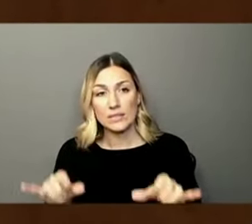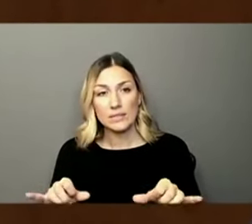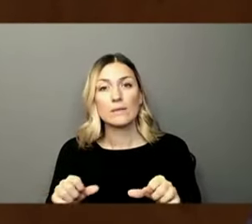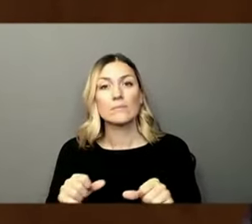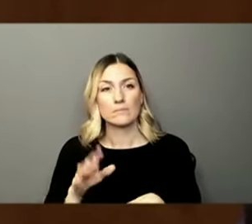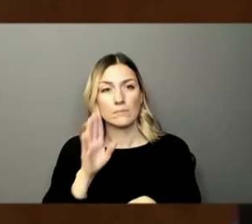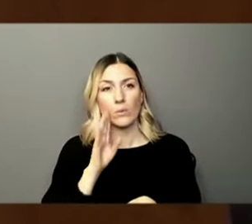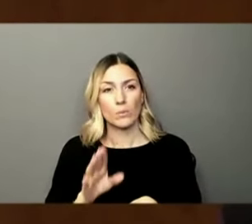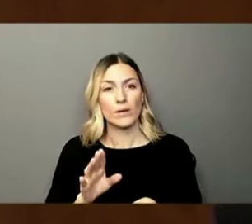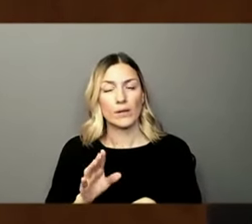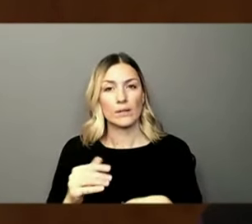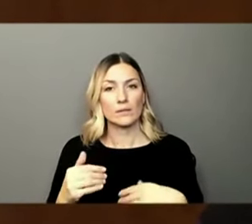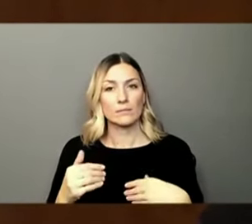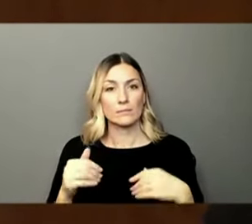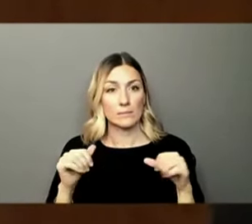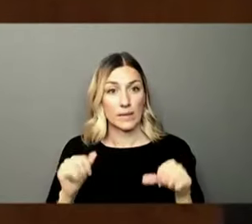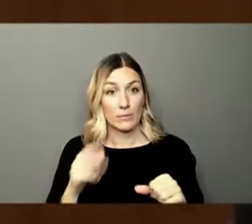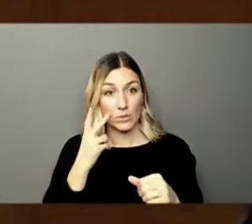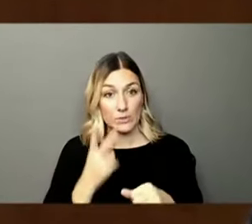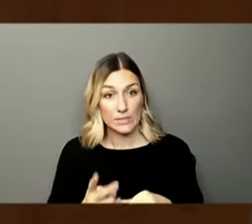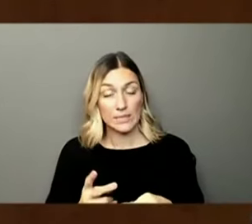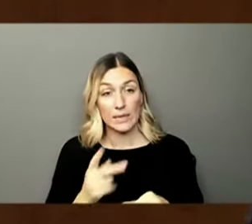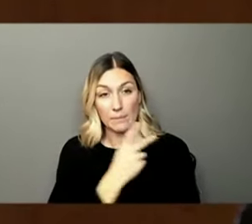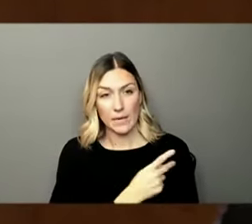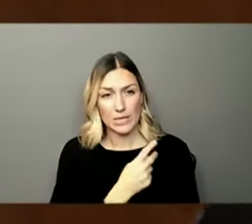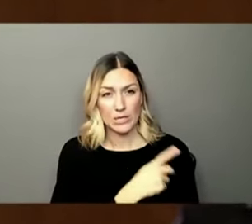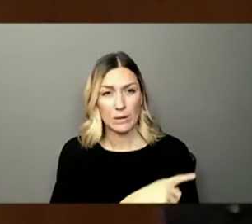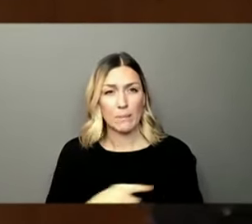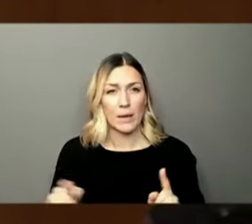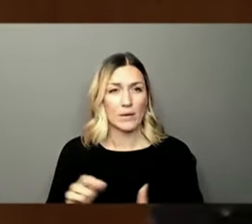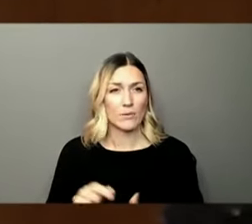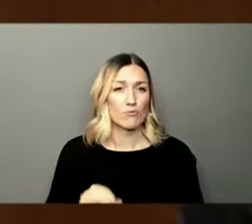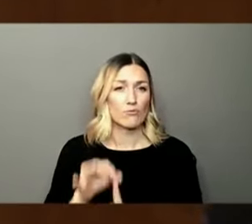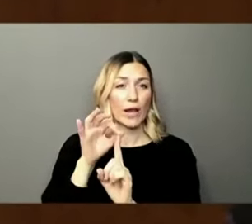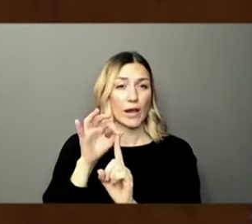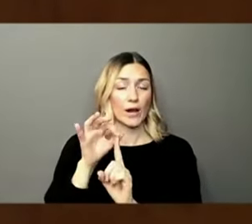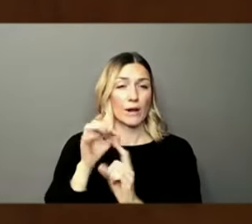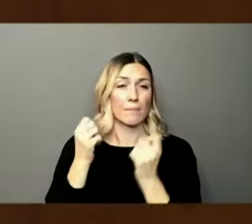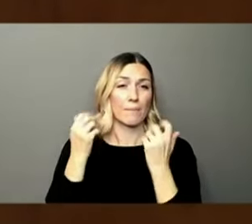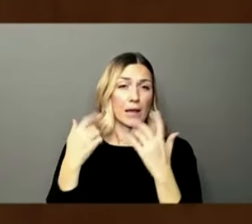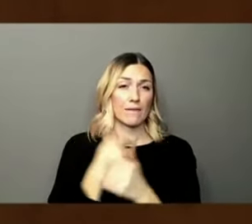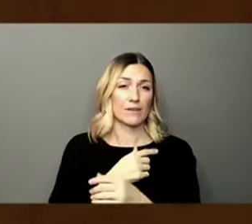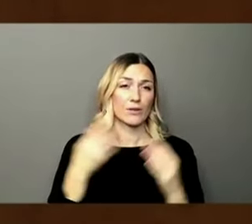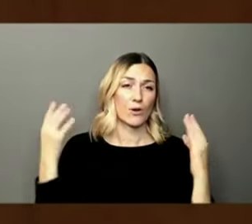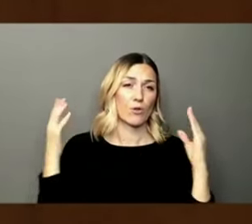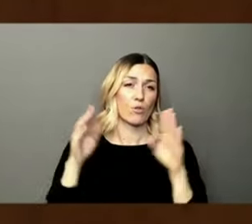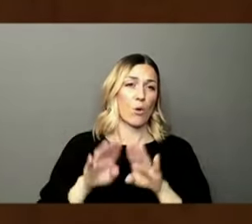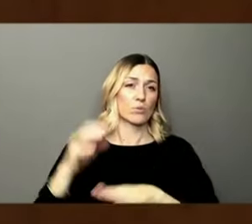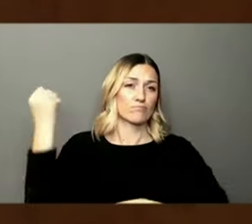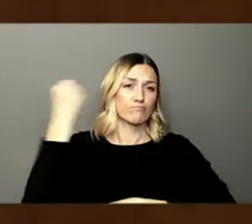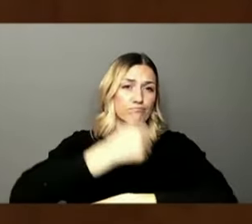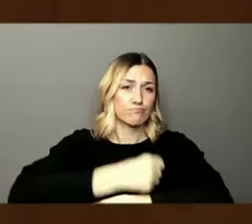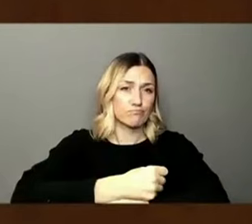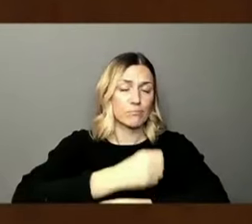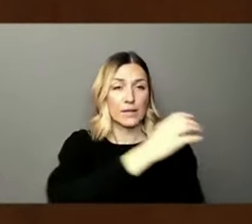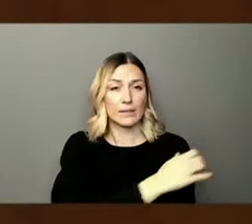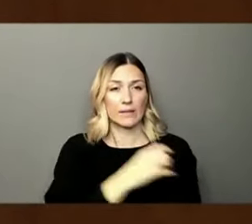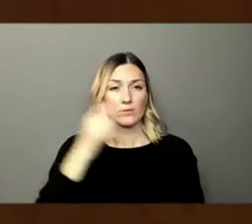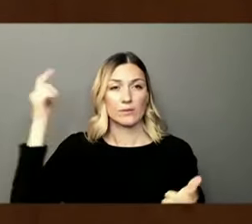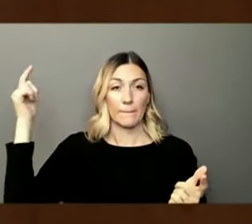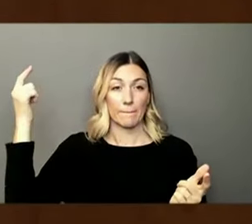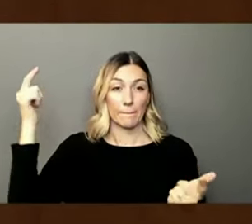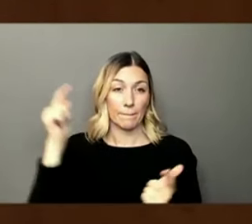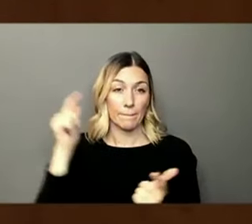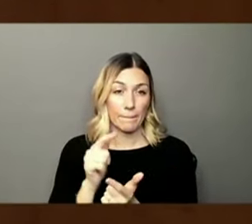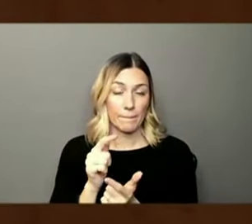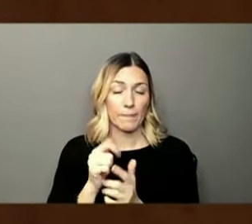patients. The problem with that is we're rare. Many of us are closing doors, so the clinics are dwindling. So